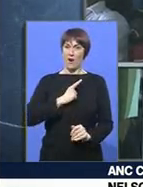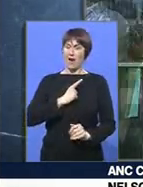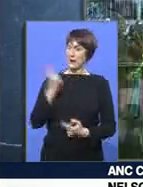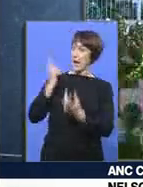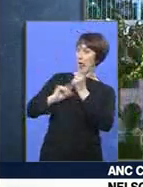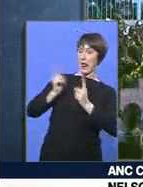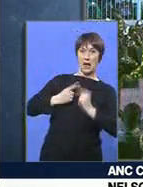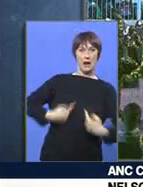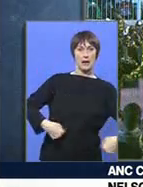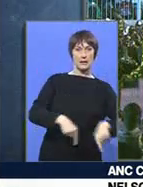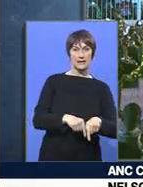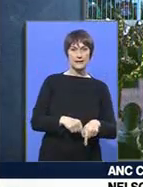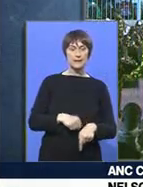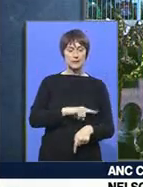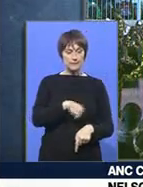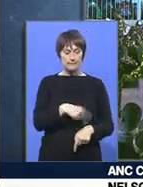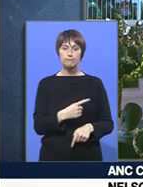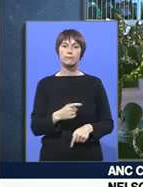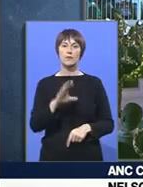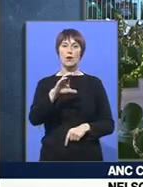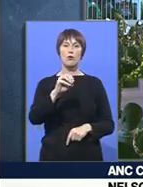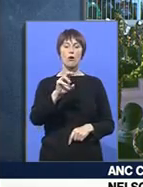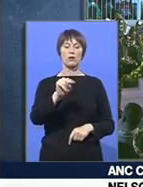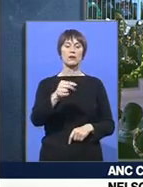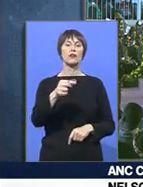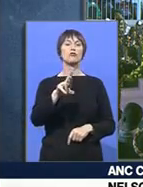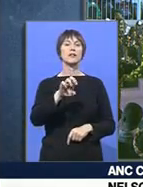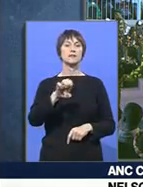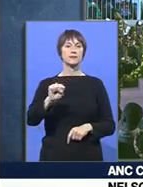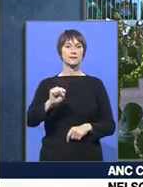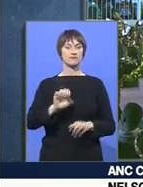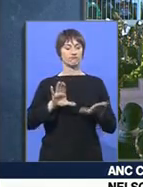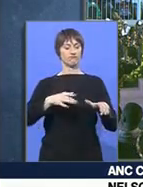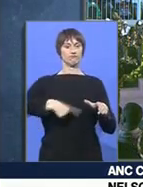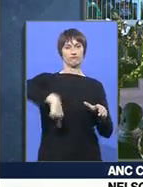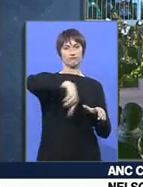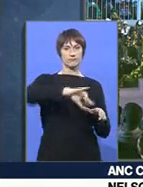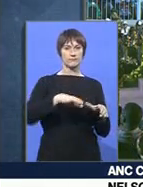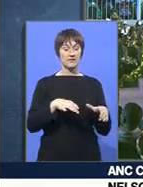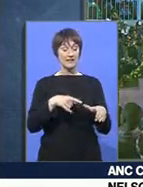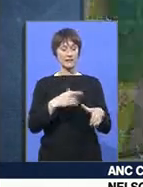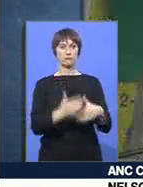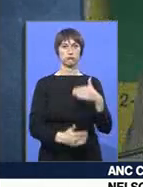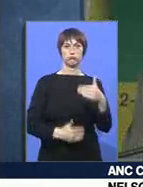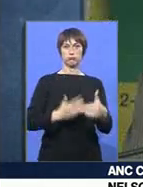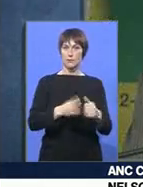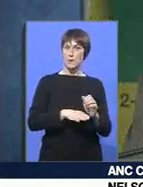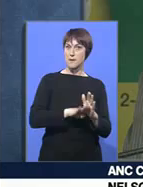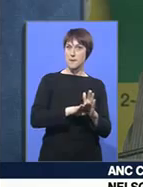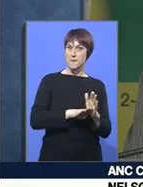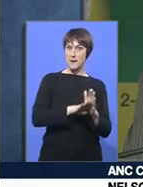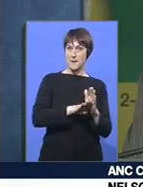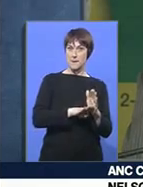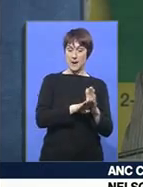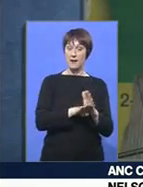The Congress movement had gained ground around this time.